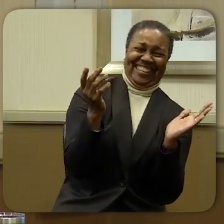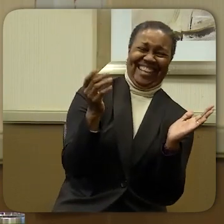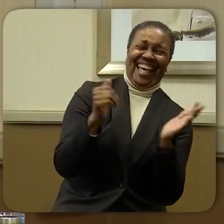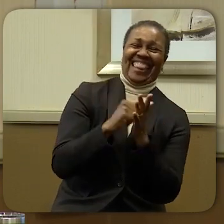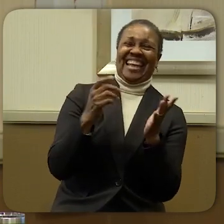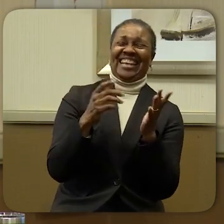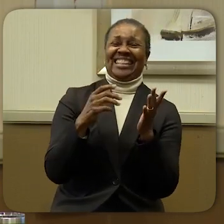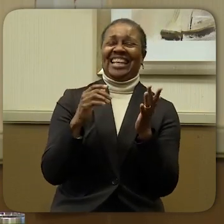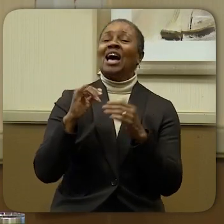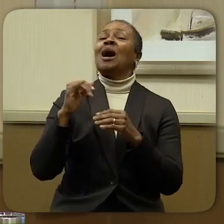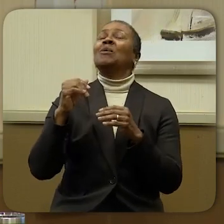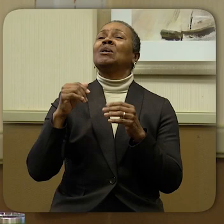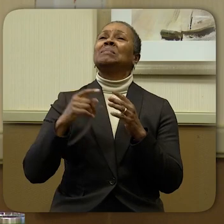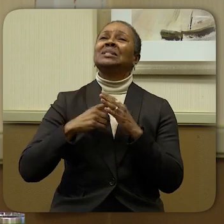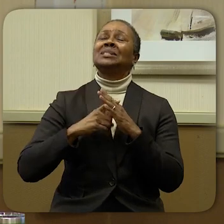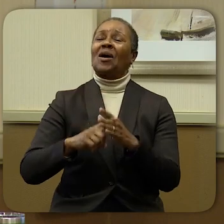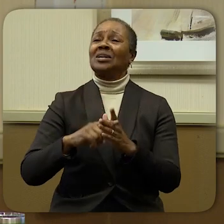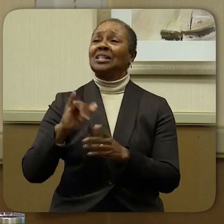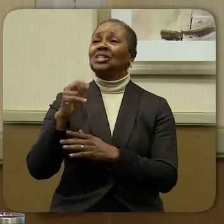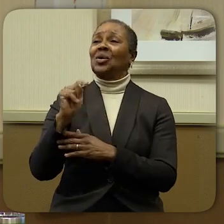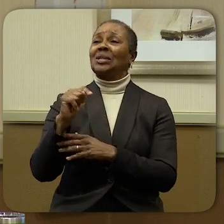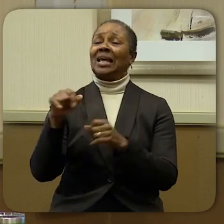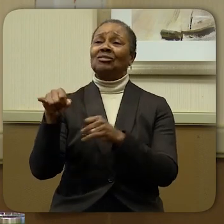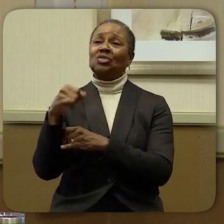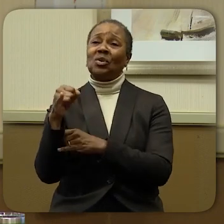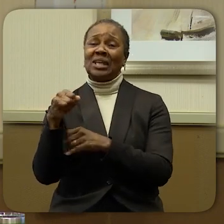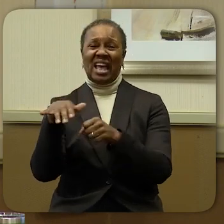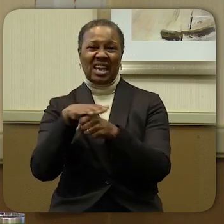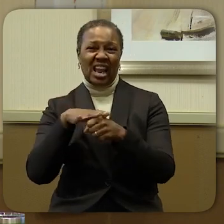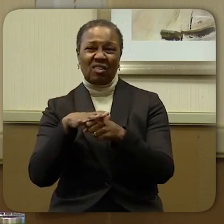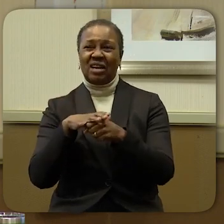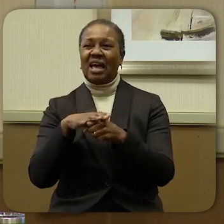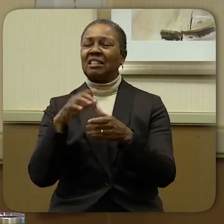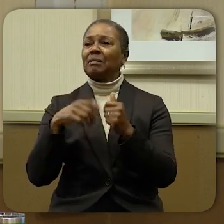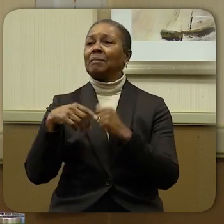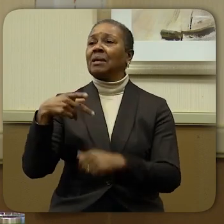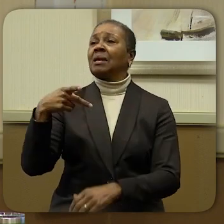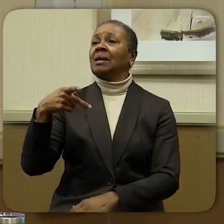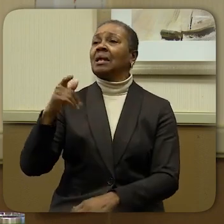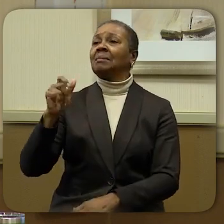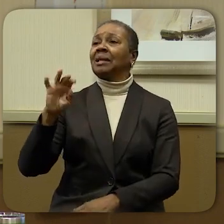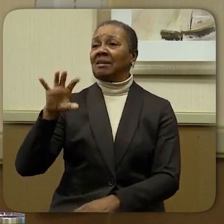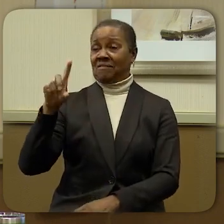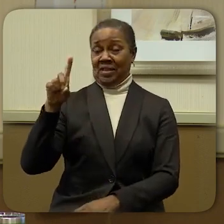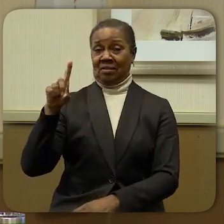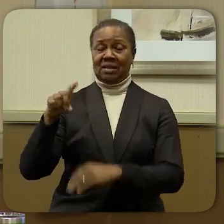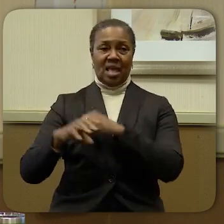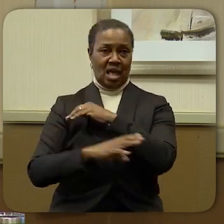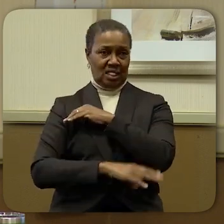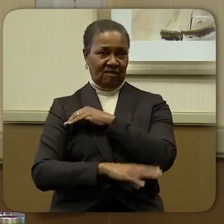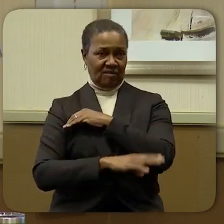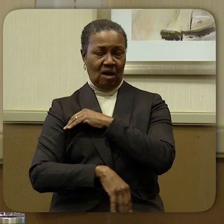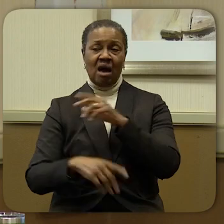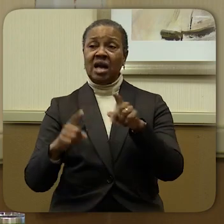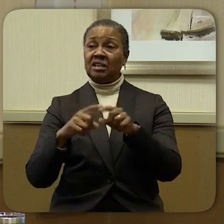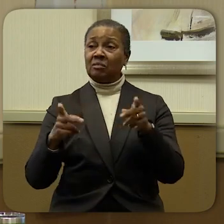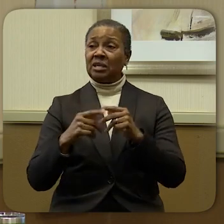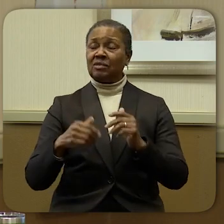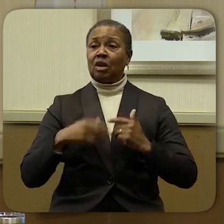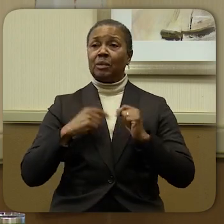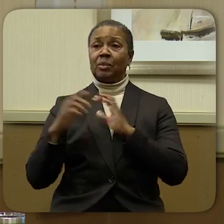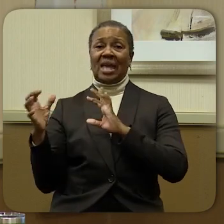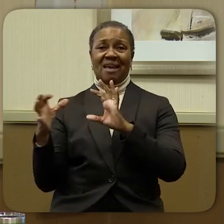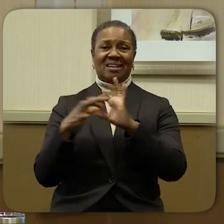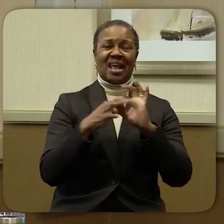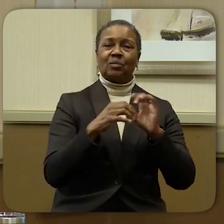Joliet area later this spring, and then Plainfield in the fall. So lots of different places for young people to connect. We also have